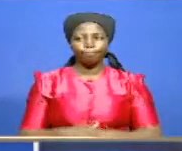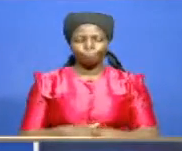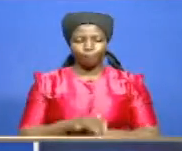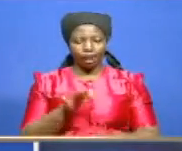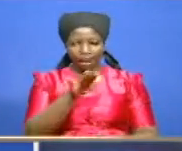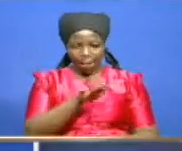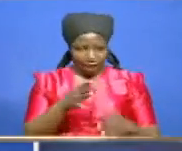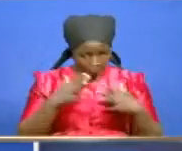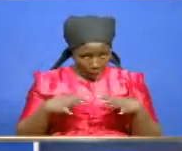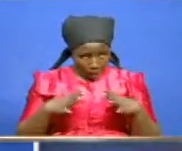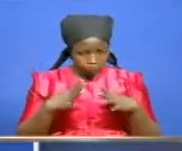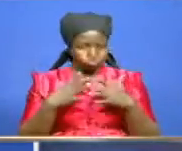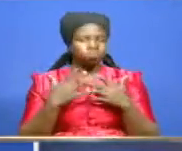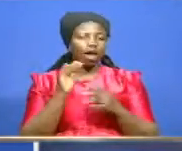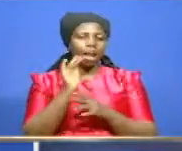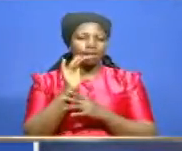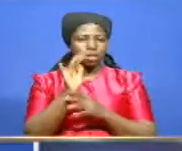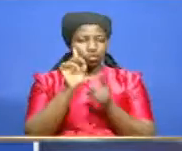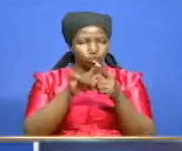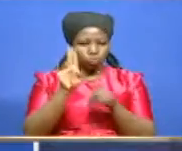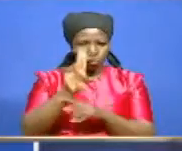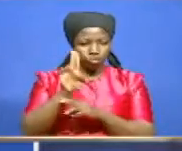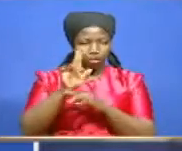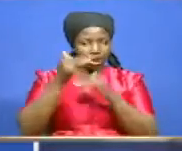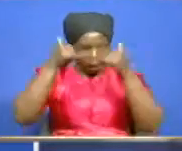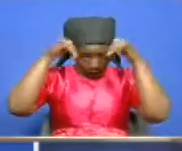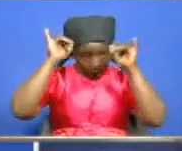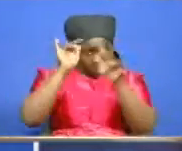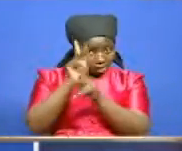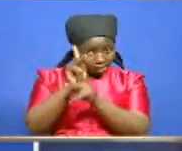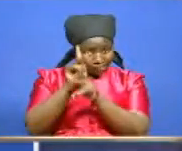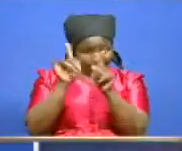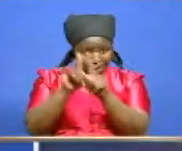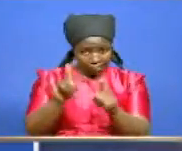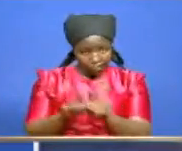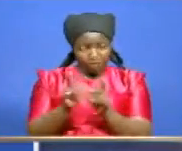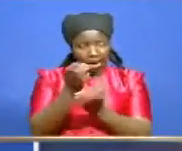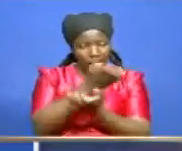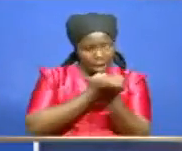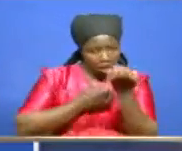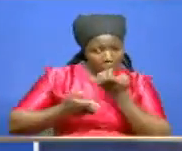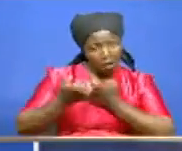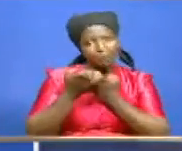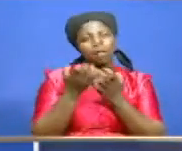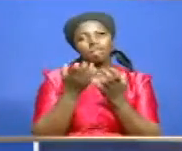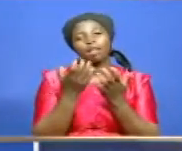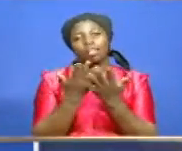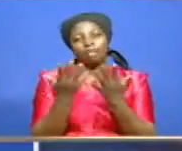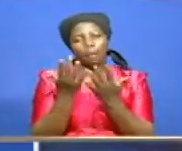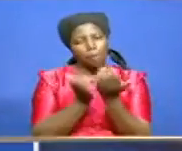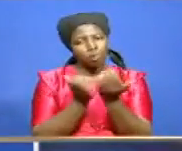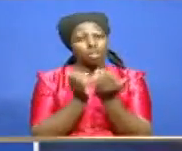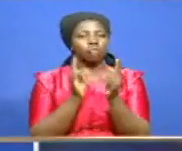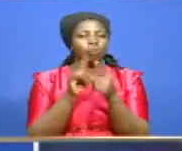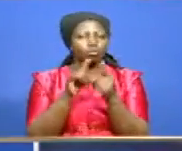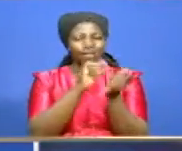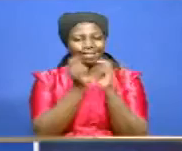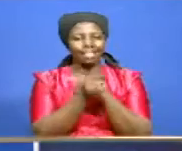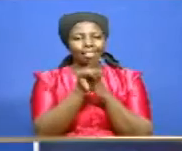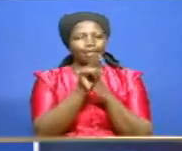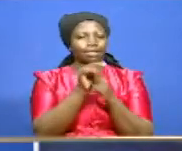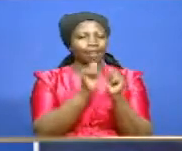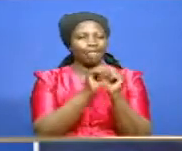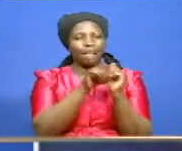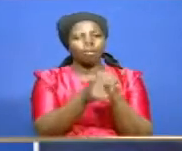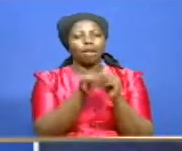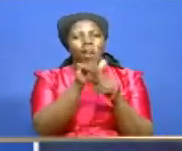Area residents are being challenged to embrace dairy farming as an economic enterprise to tap 10,000 liter capacity cooler as well as a